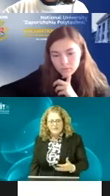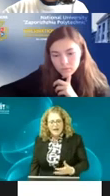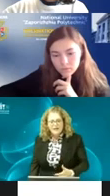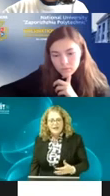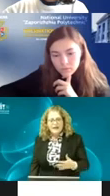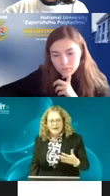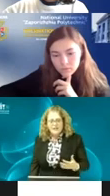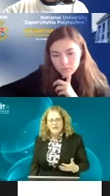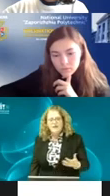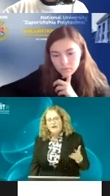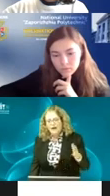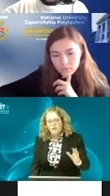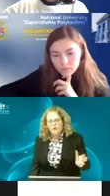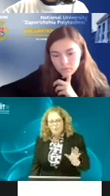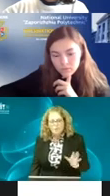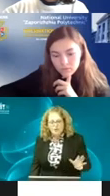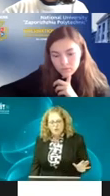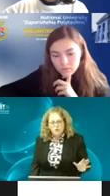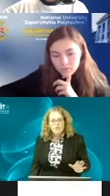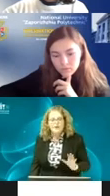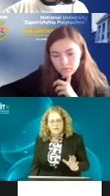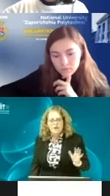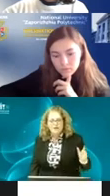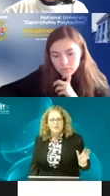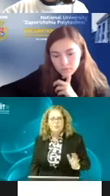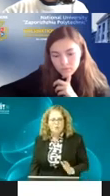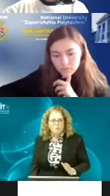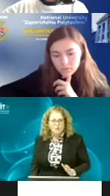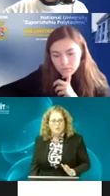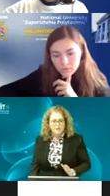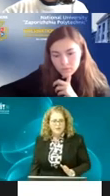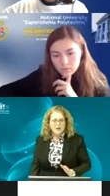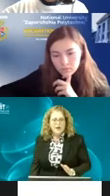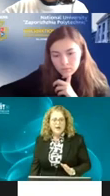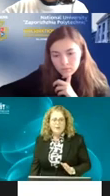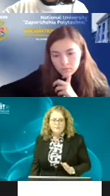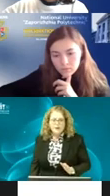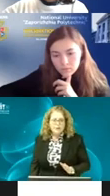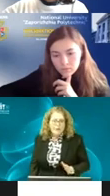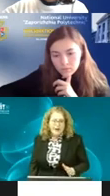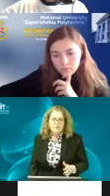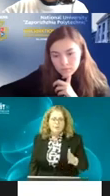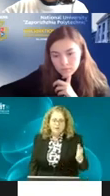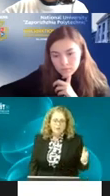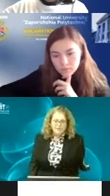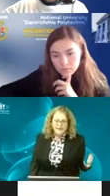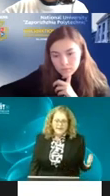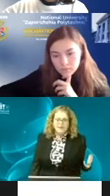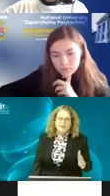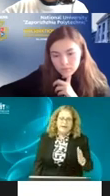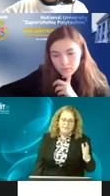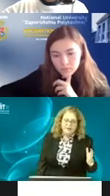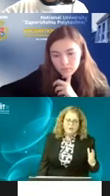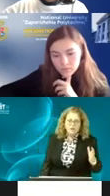on the other side. And I think, I don't know which one you choose, but there are at least more options. But where do we take